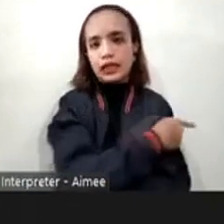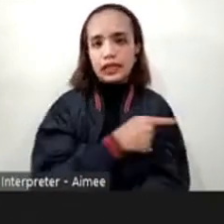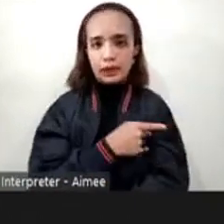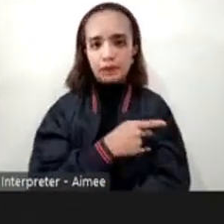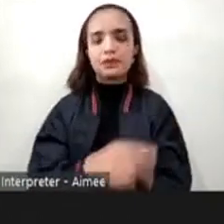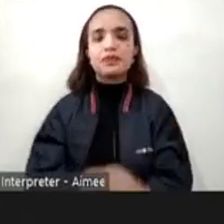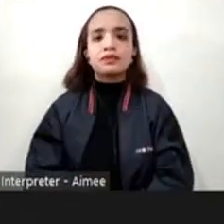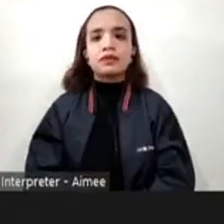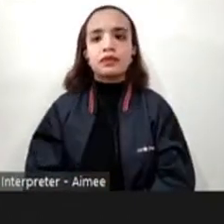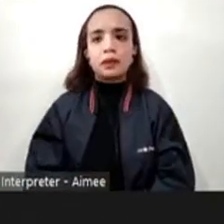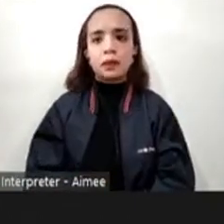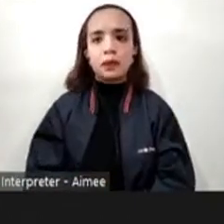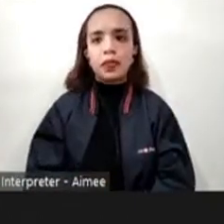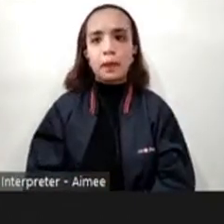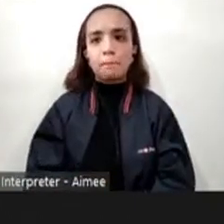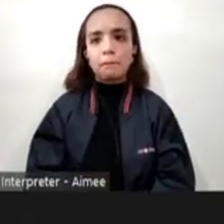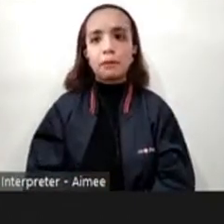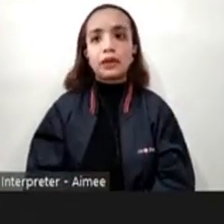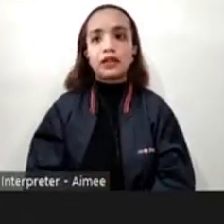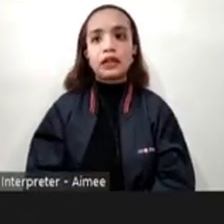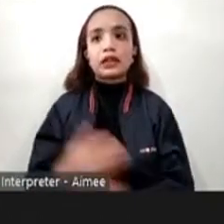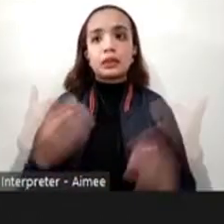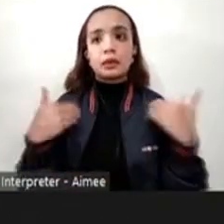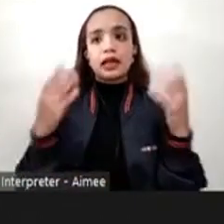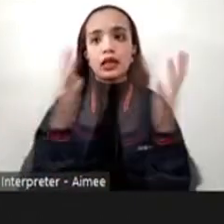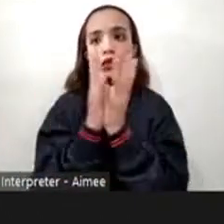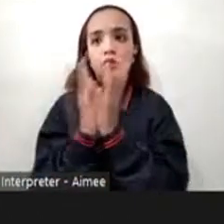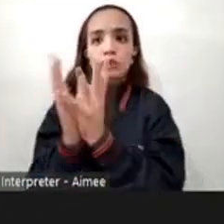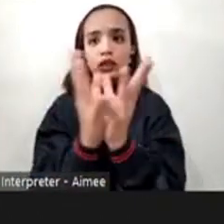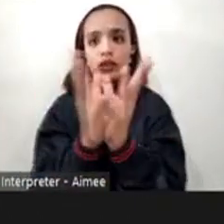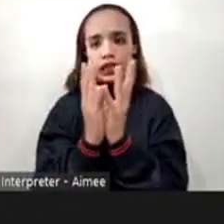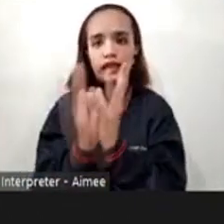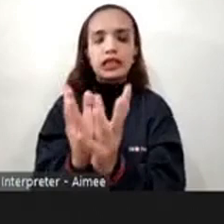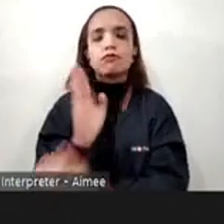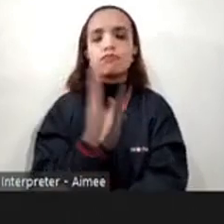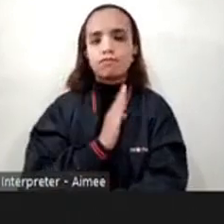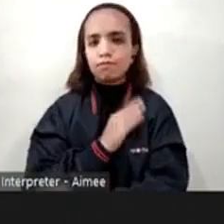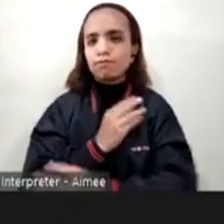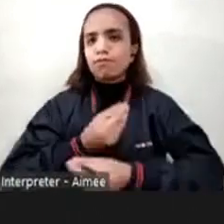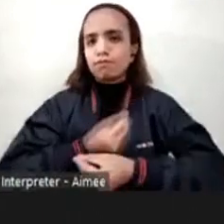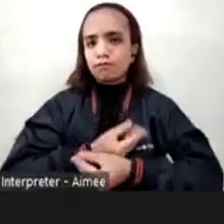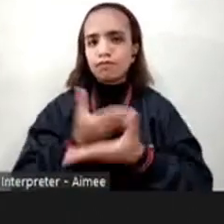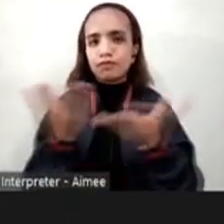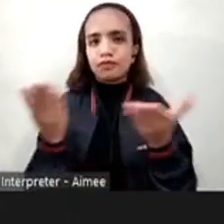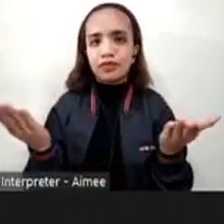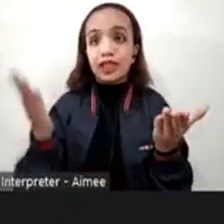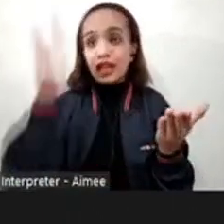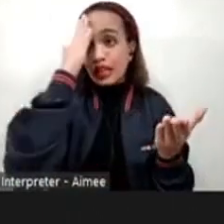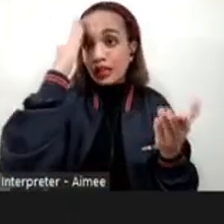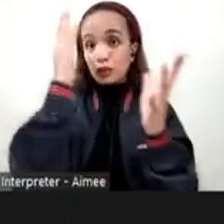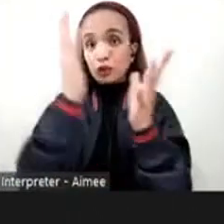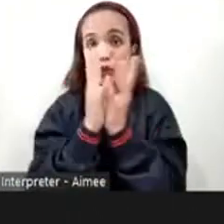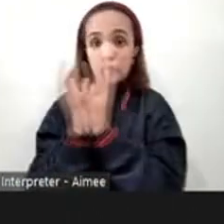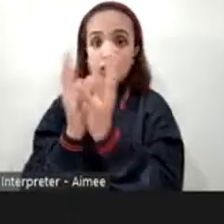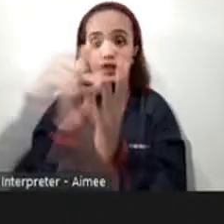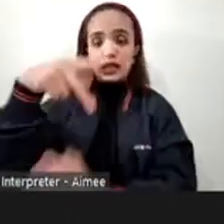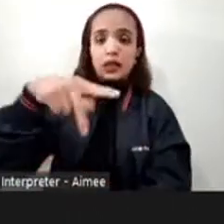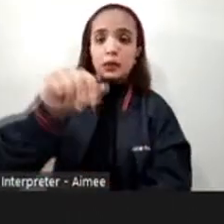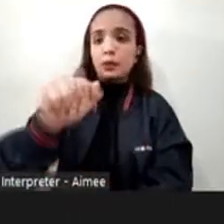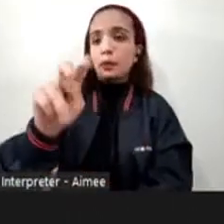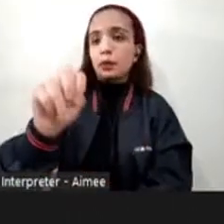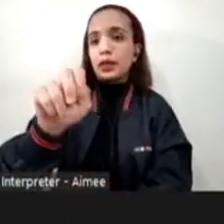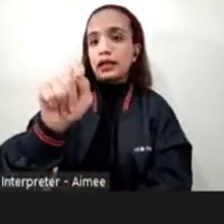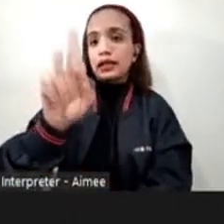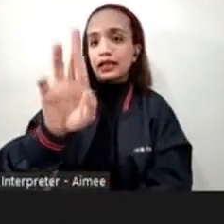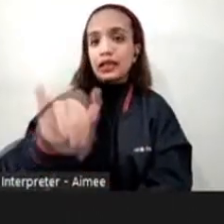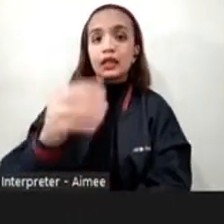And we had the community who were generous. Yung community pantry, hindi lang yan sa community.